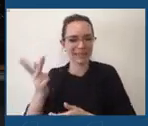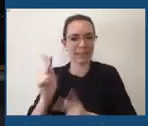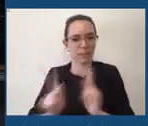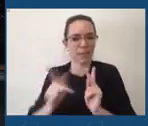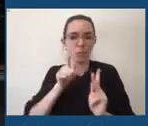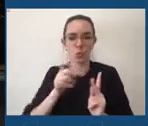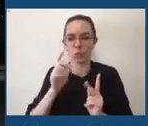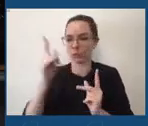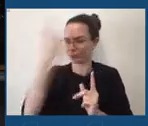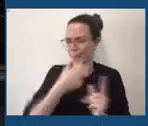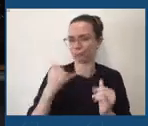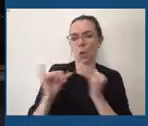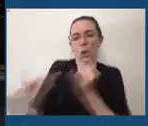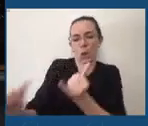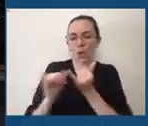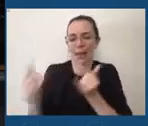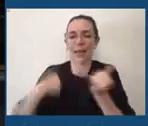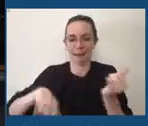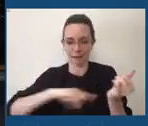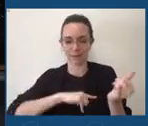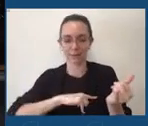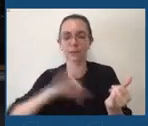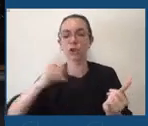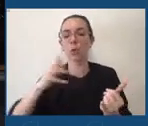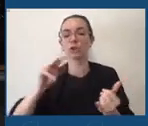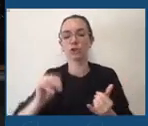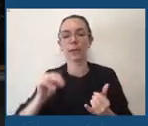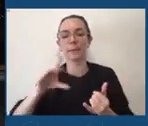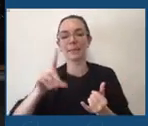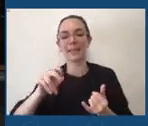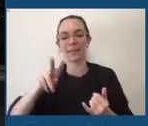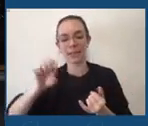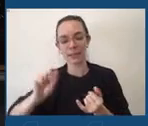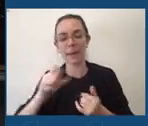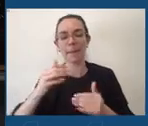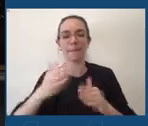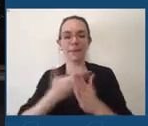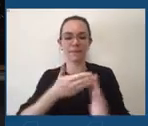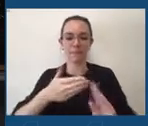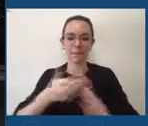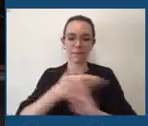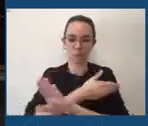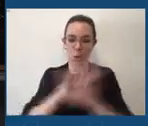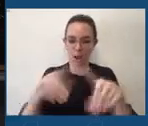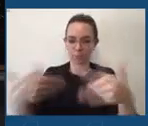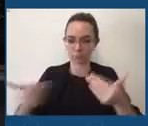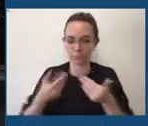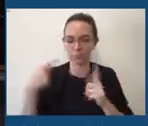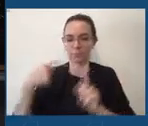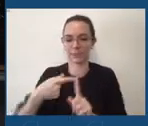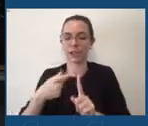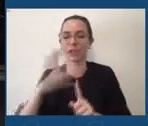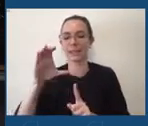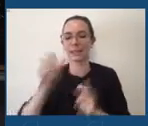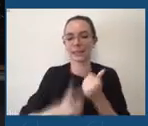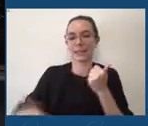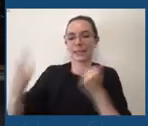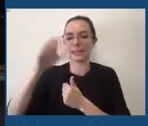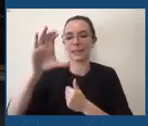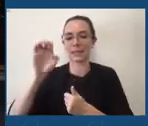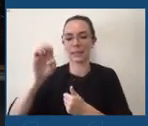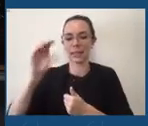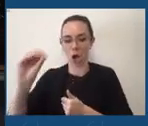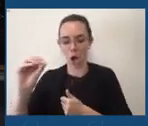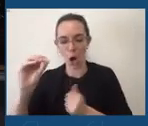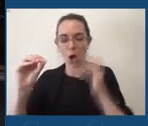look like us. And so, Jim Davis, before I bring you up, the CEO of Quest, we need to all stand for a moment, because